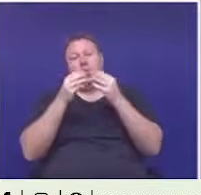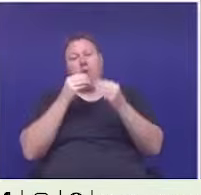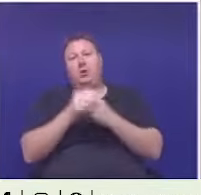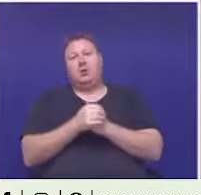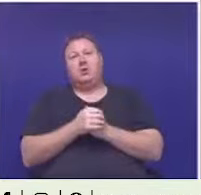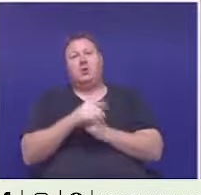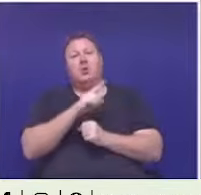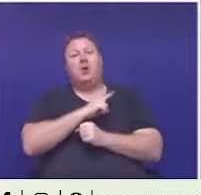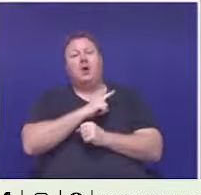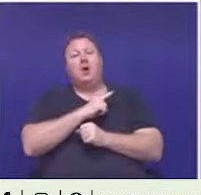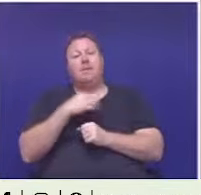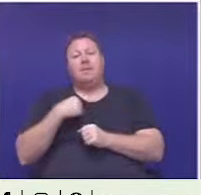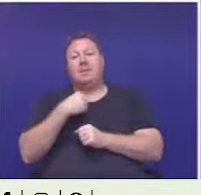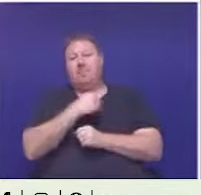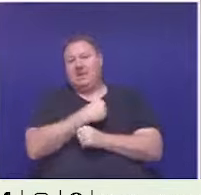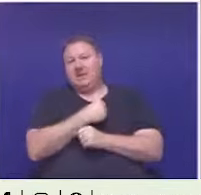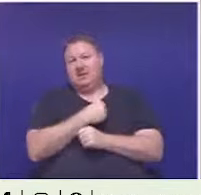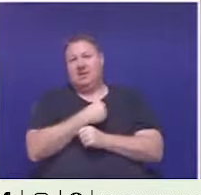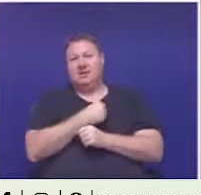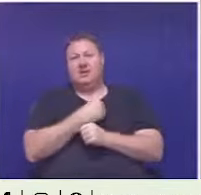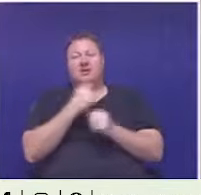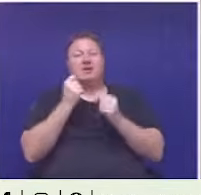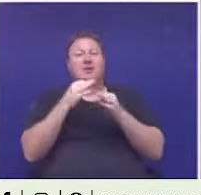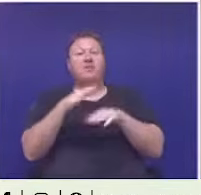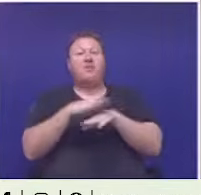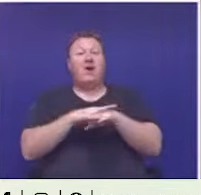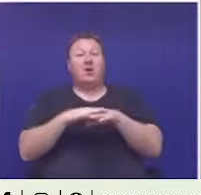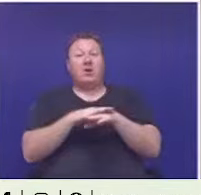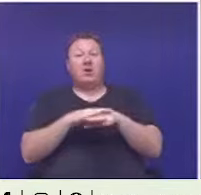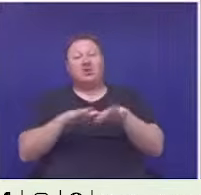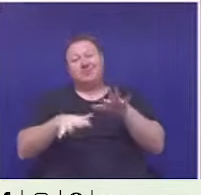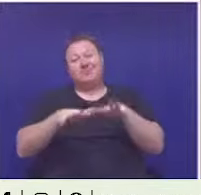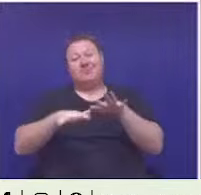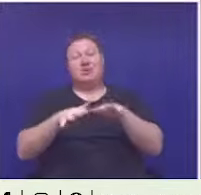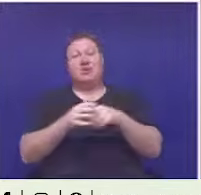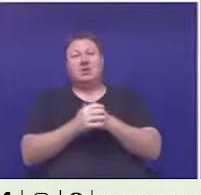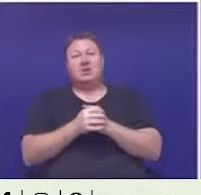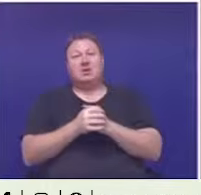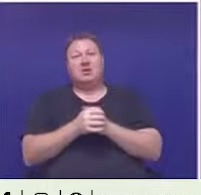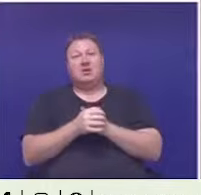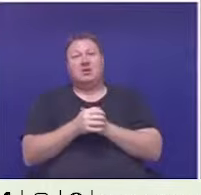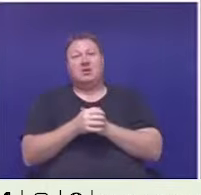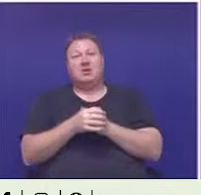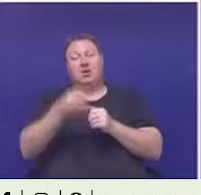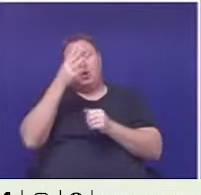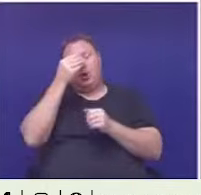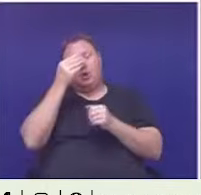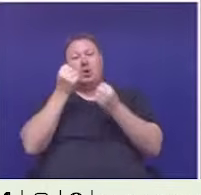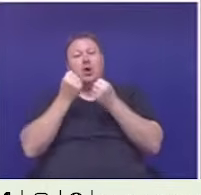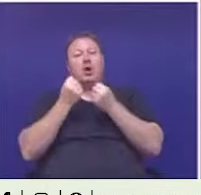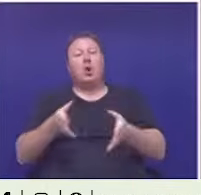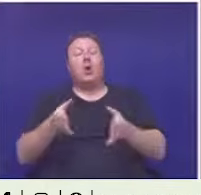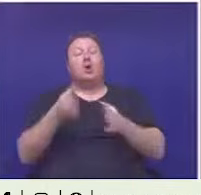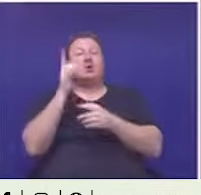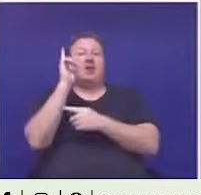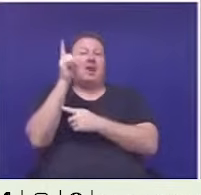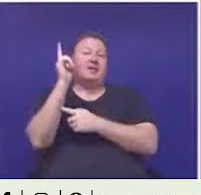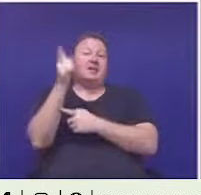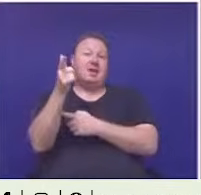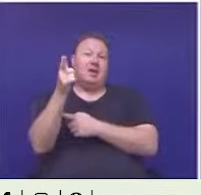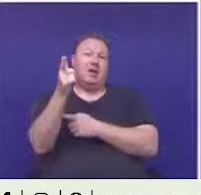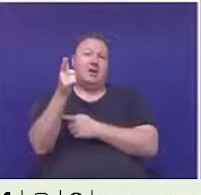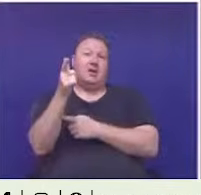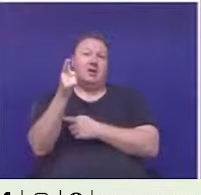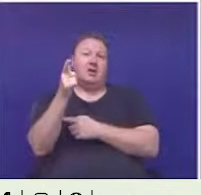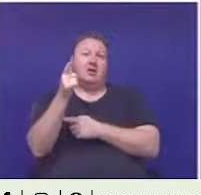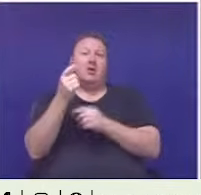Because, members, if you have a shaky foundation, the learning losses later in life are